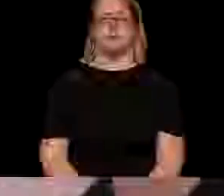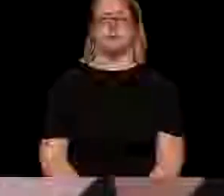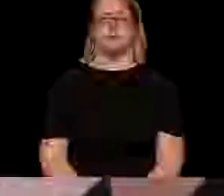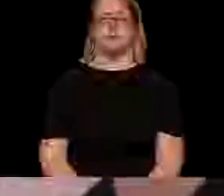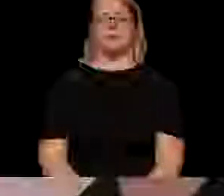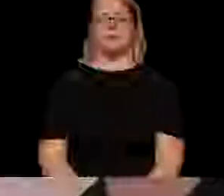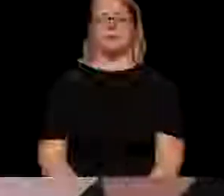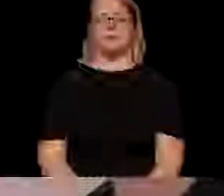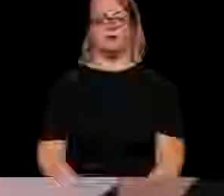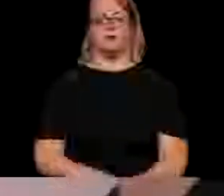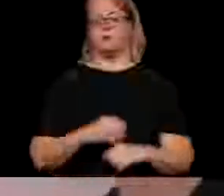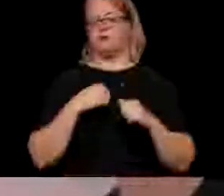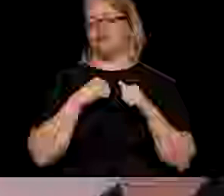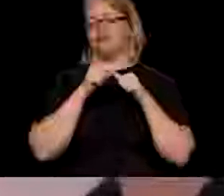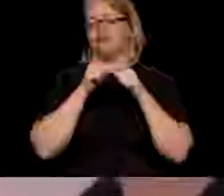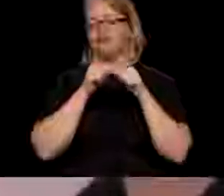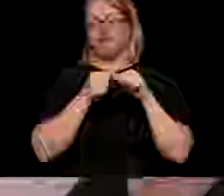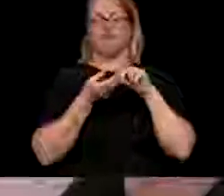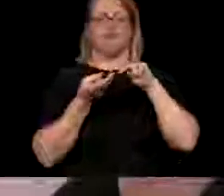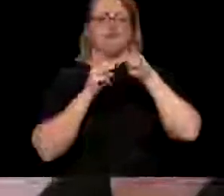you overlap